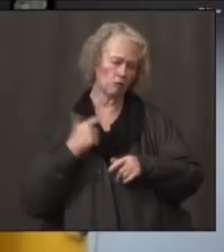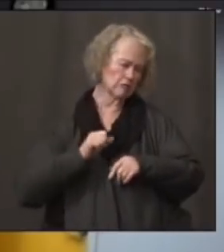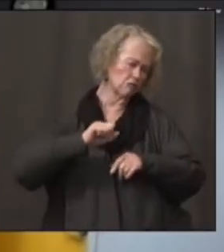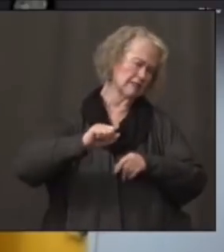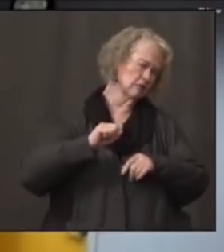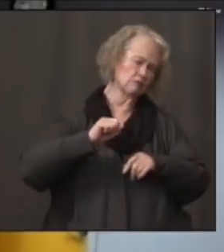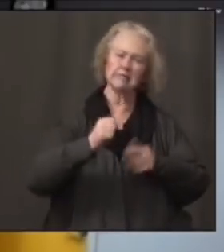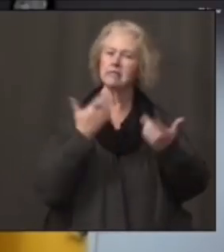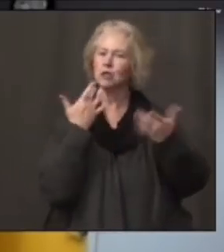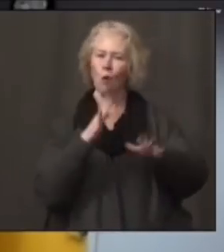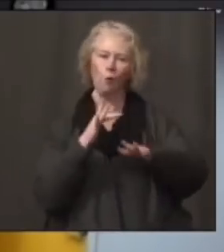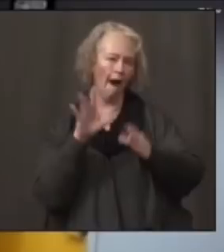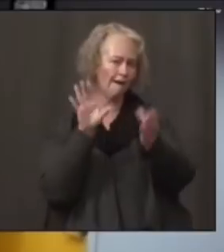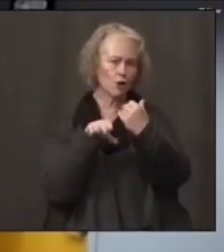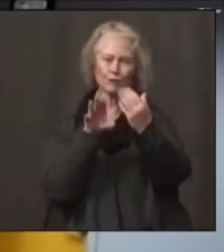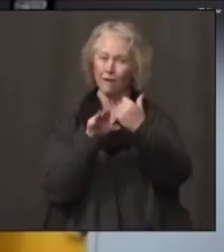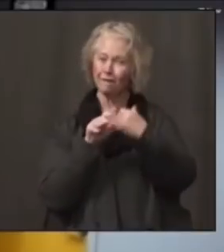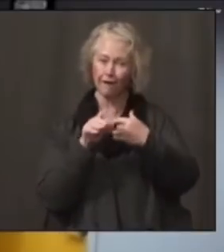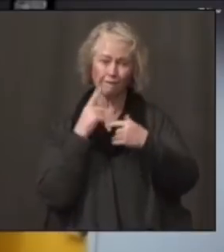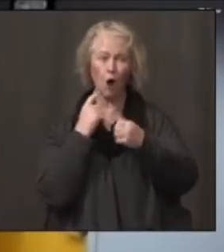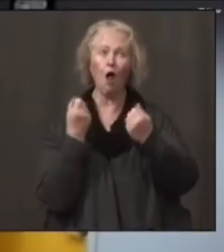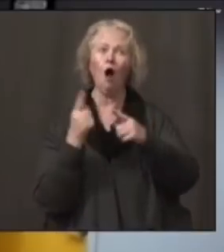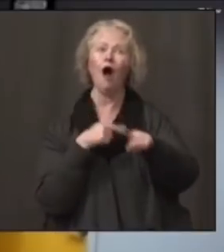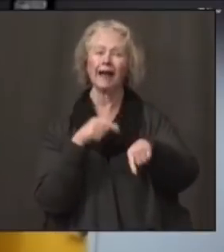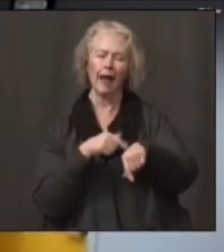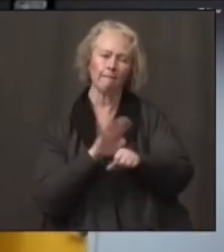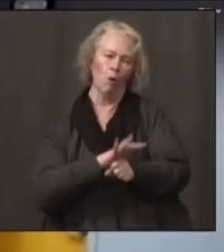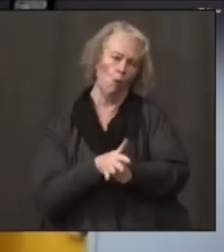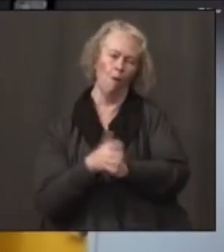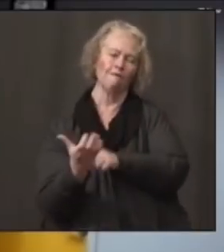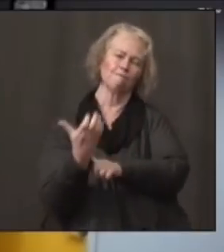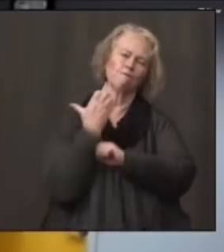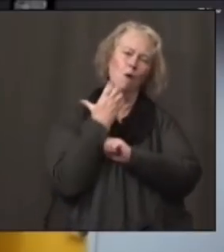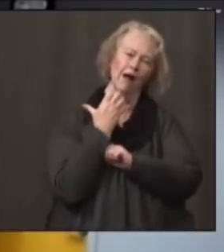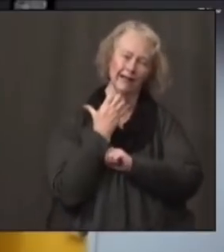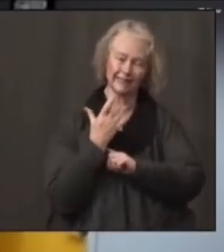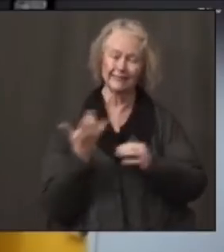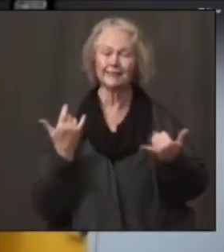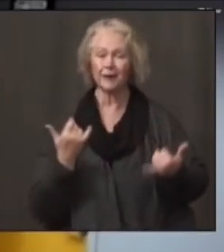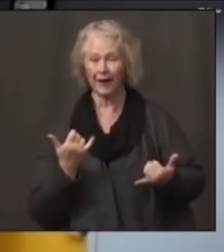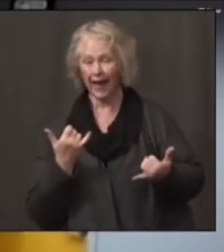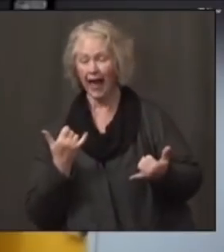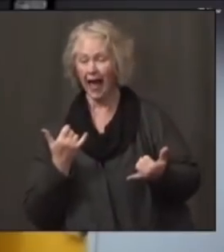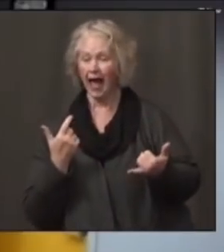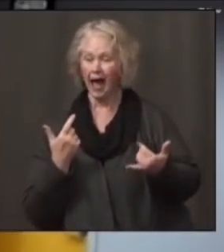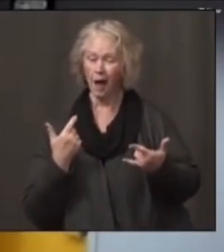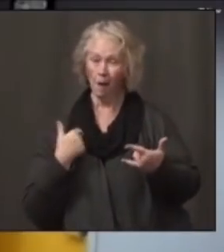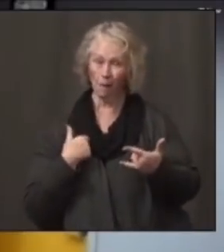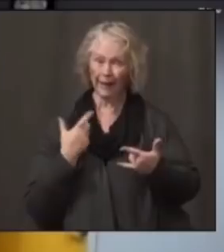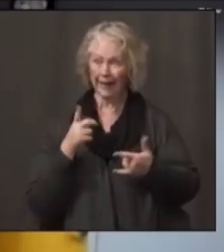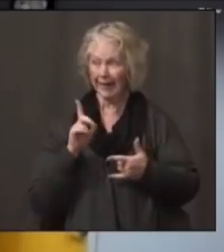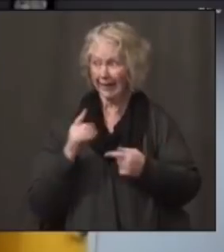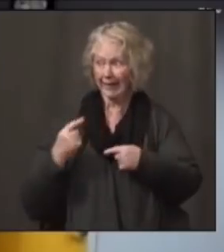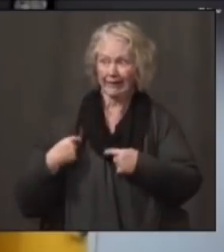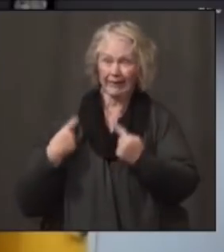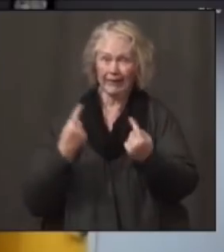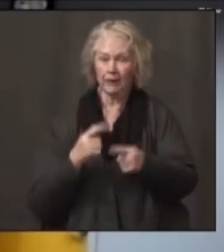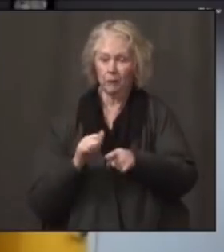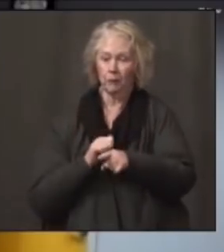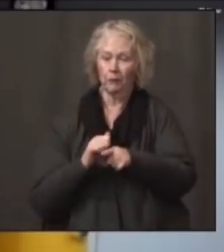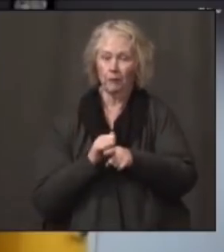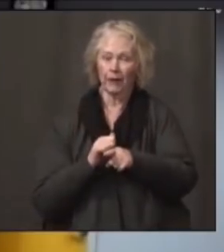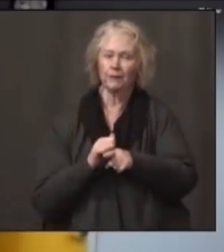really forced us there, right, folks? So what you're going to see is we practice this event, and if you recall,